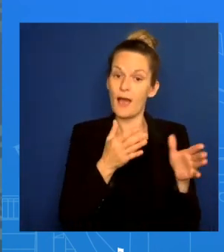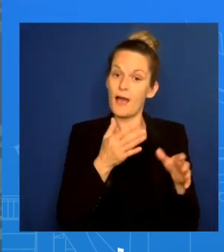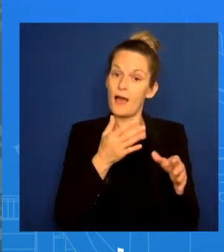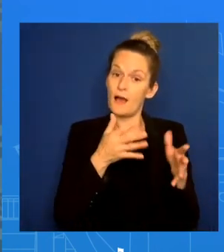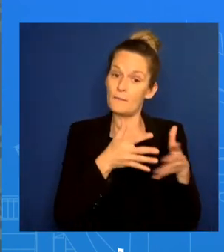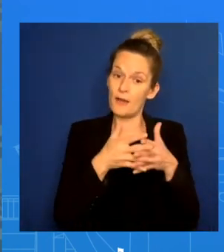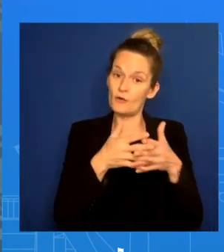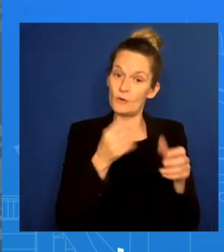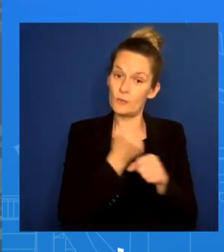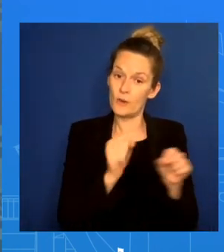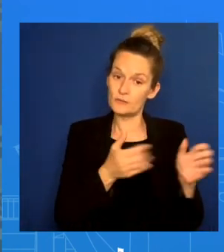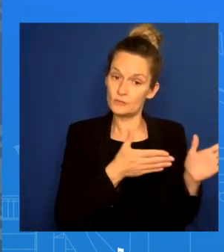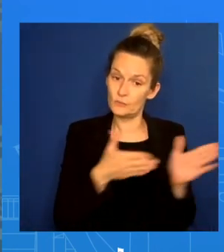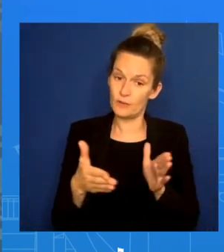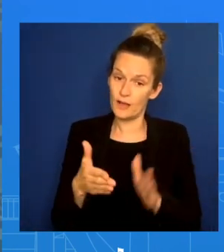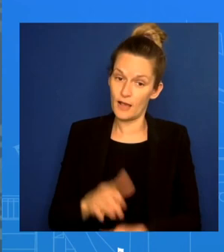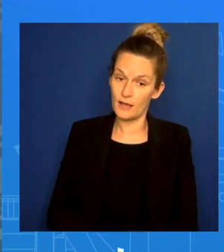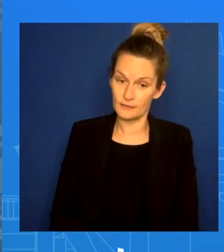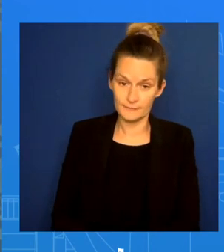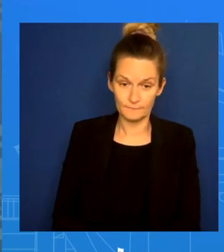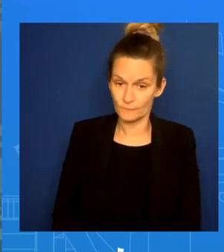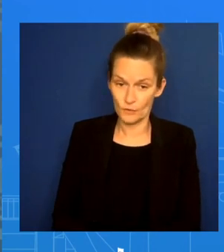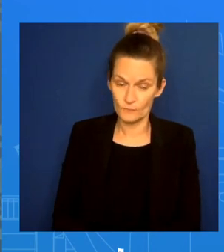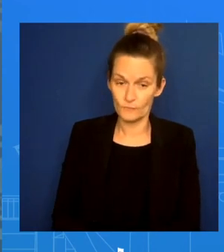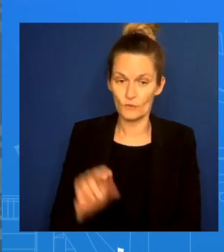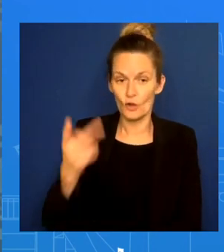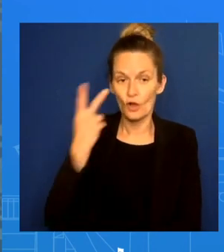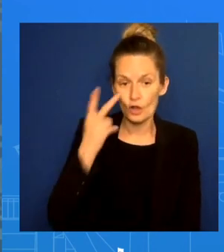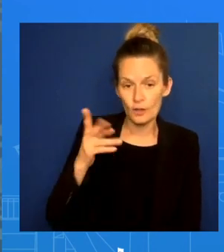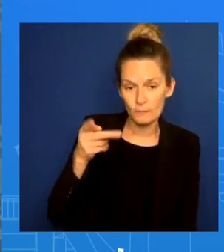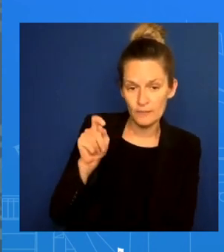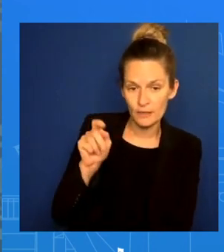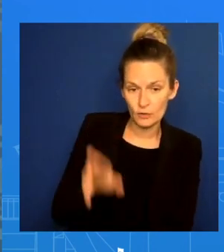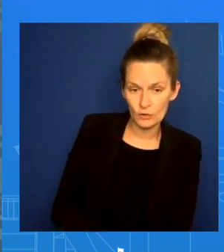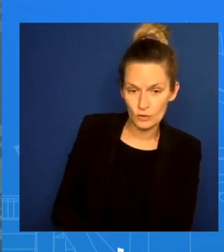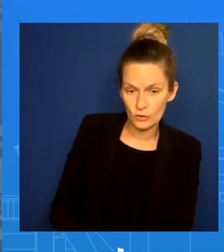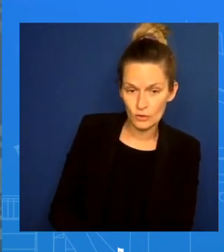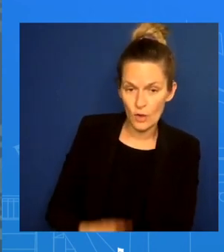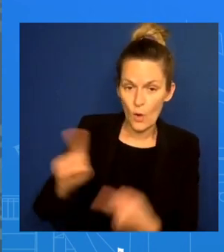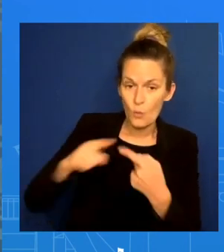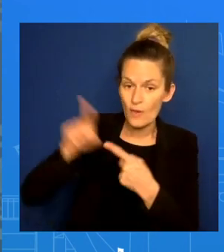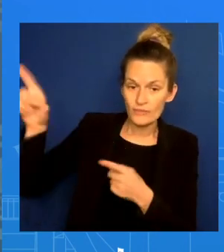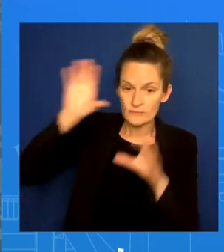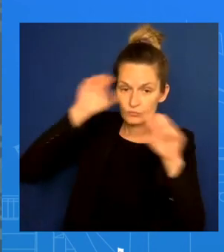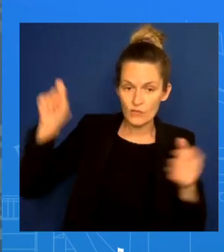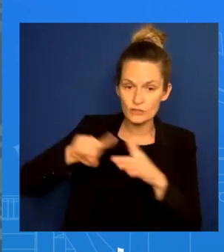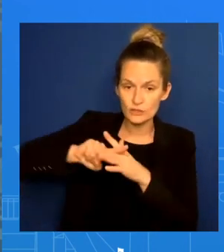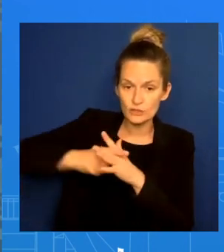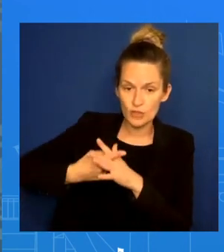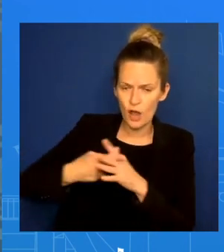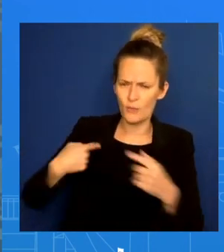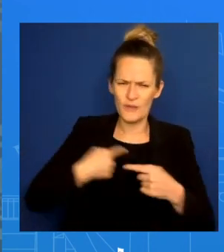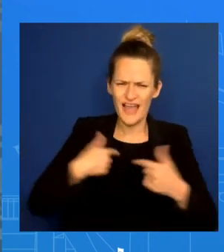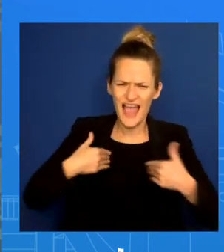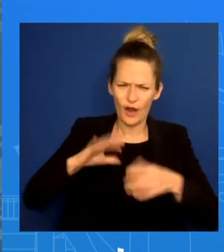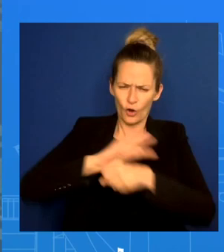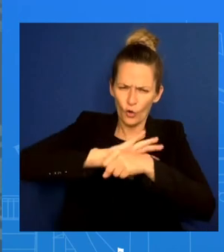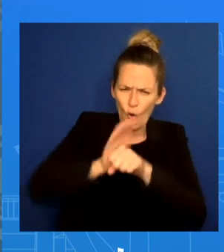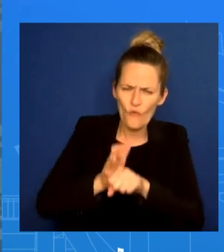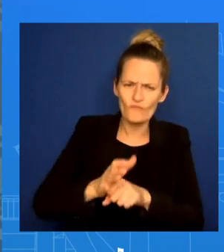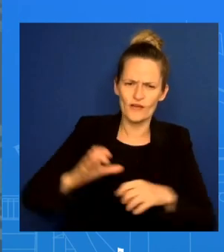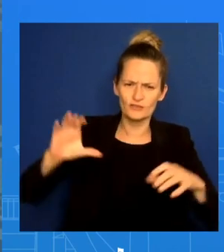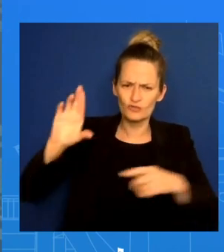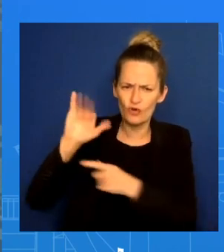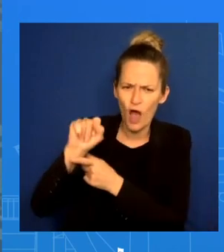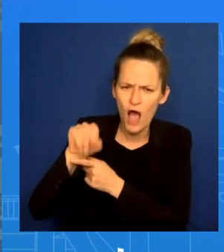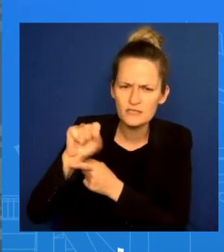administration, there was an economic crisis, there was a COVID crisis, there was a climate change crisis, and we're still dealing with a lot of